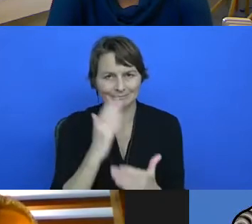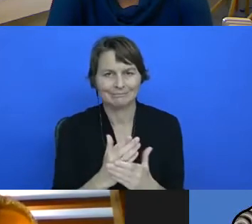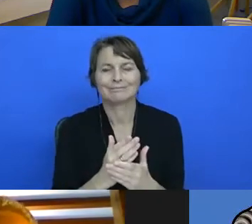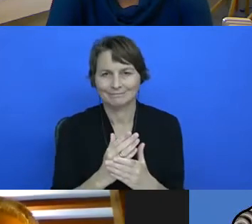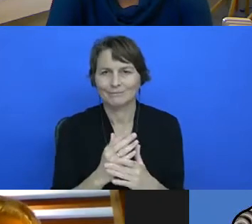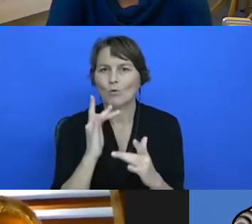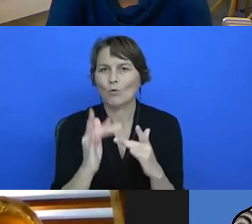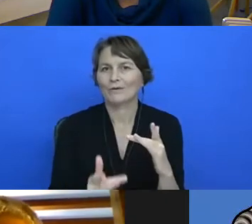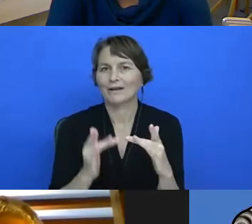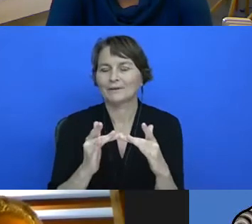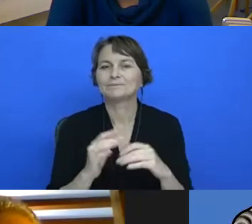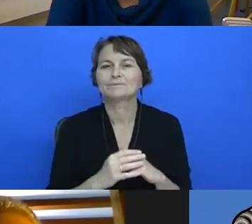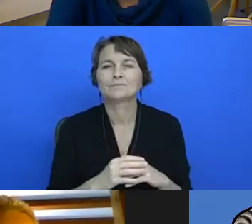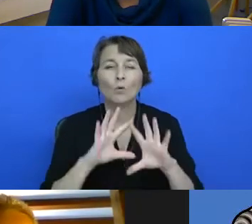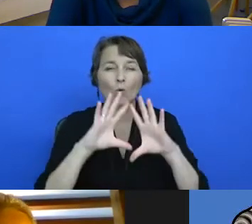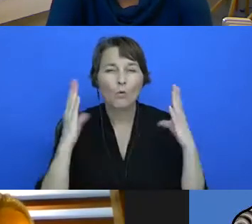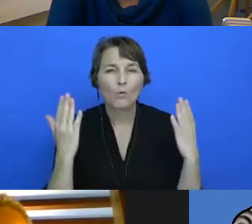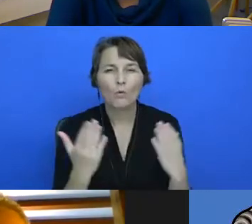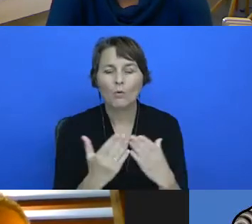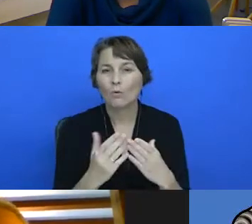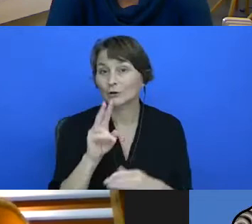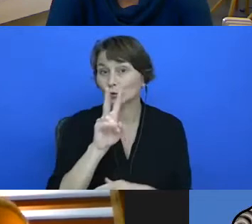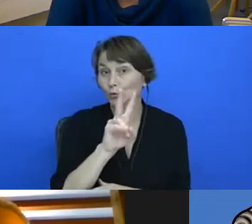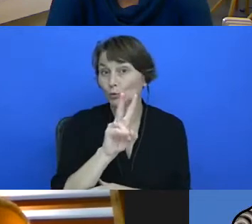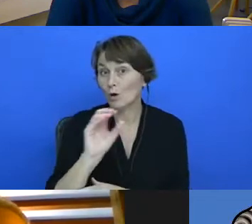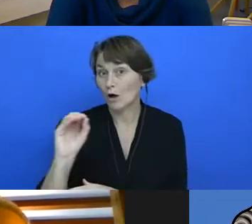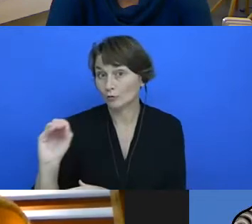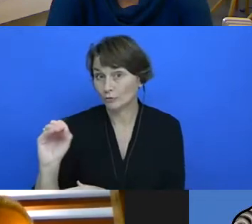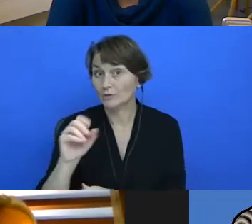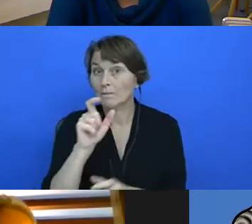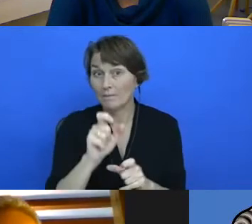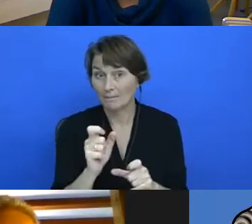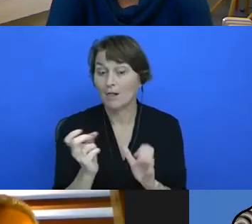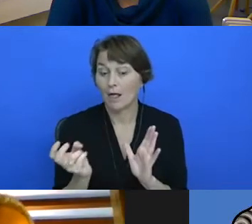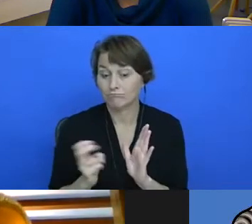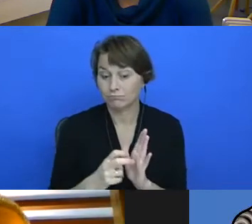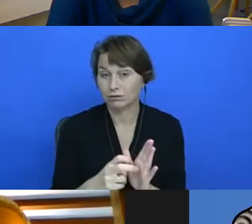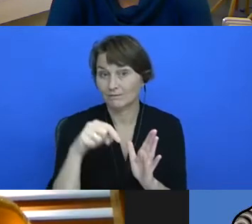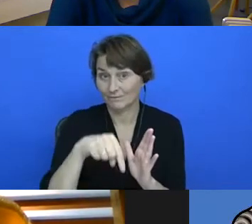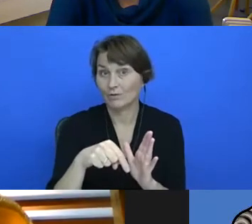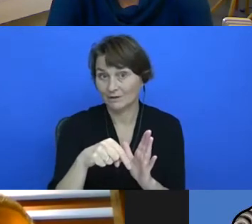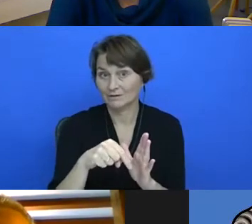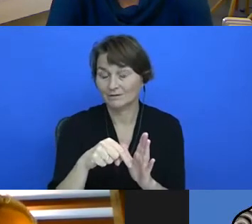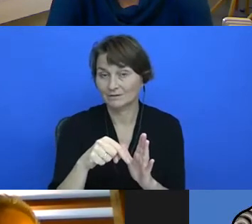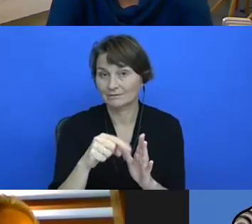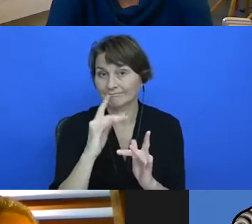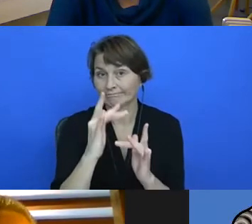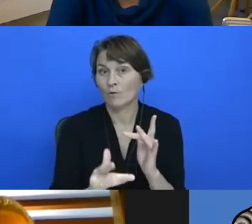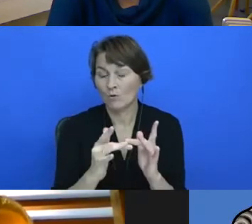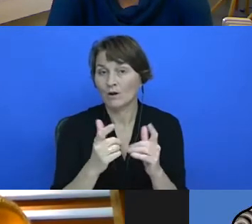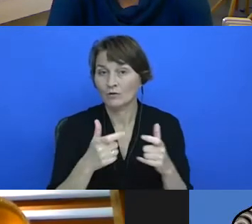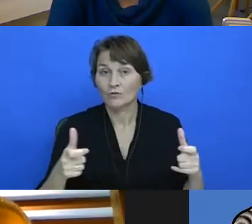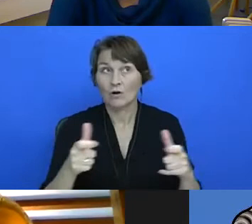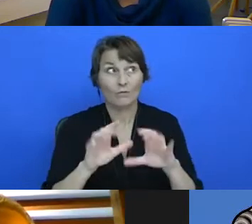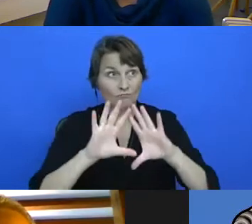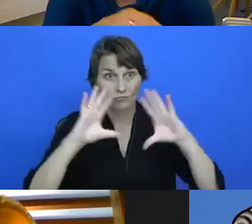We had 200 registered participants from all over the world. And we also live